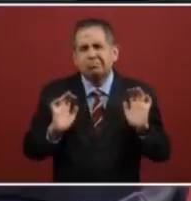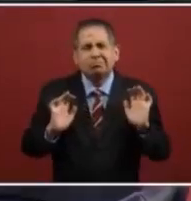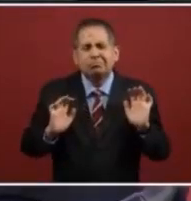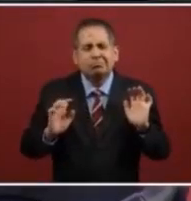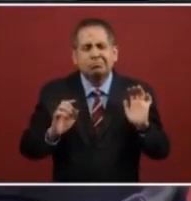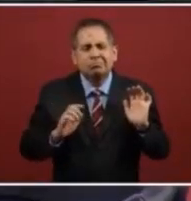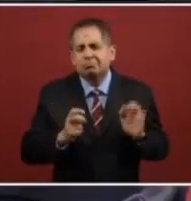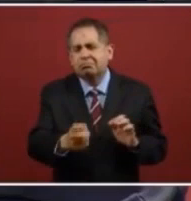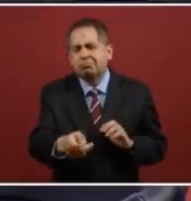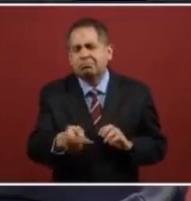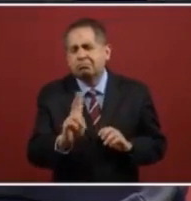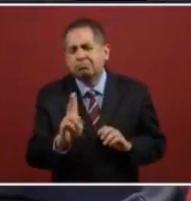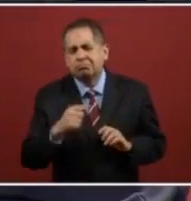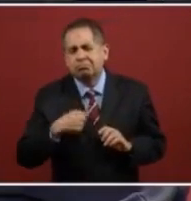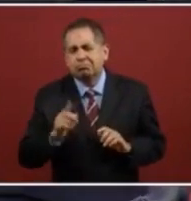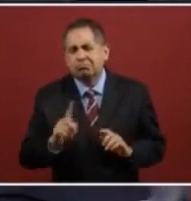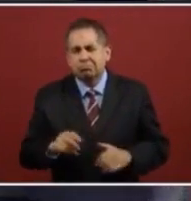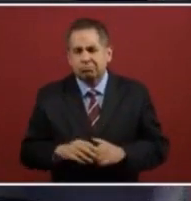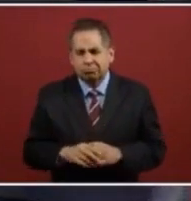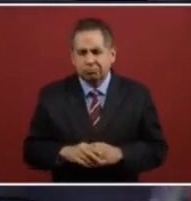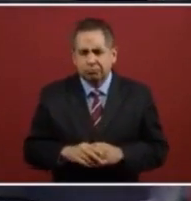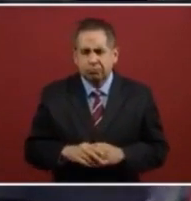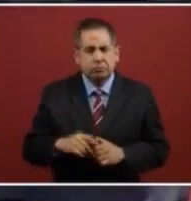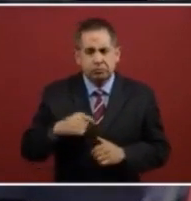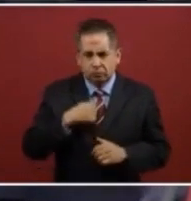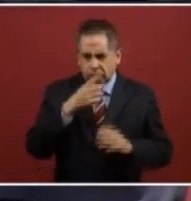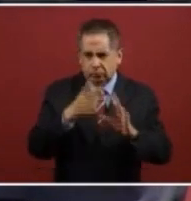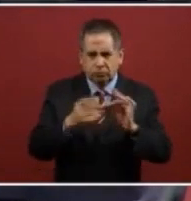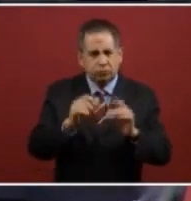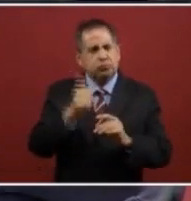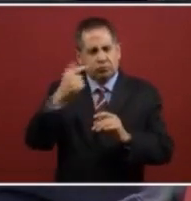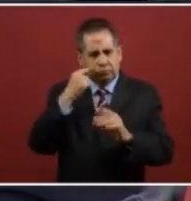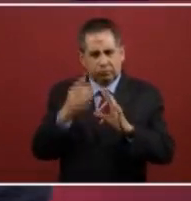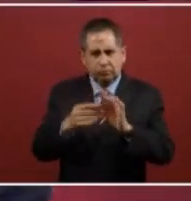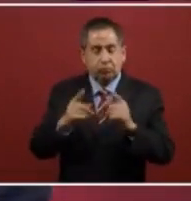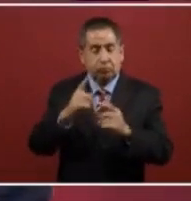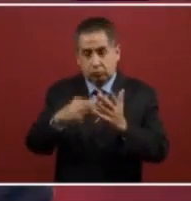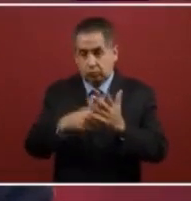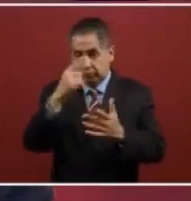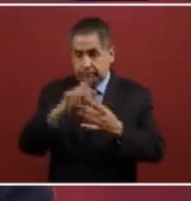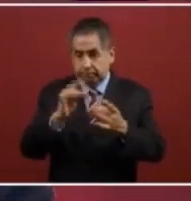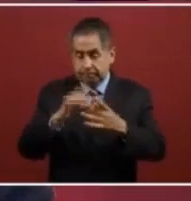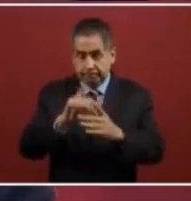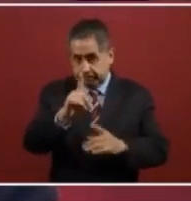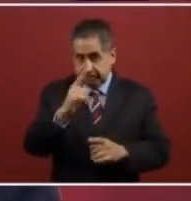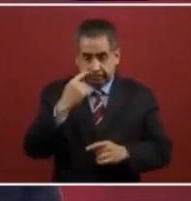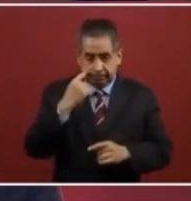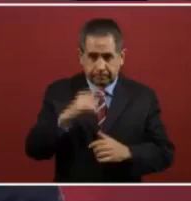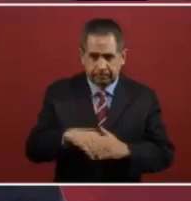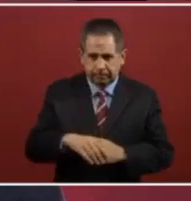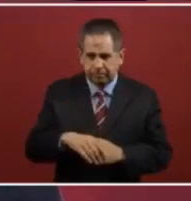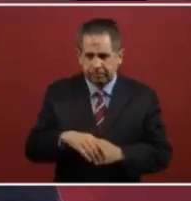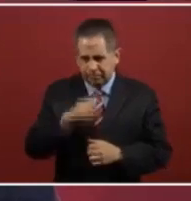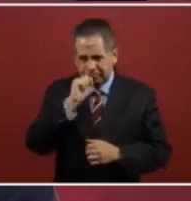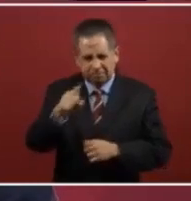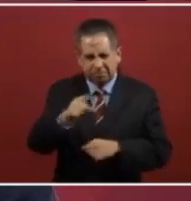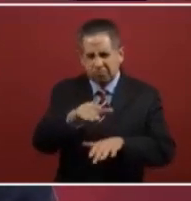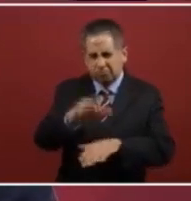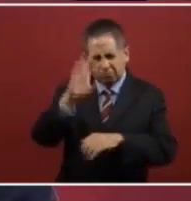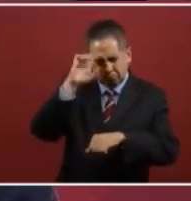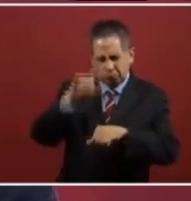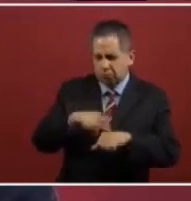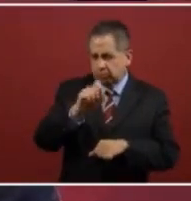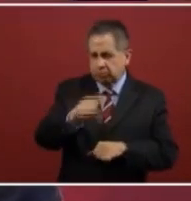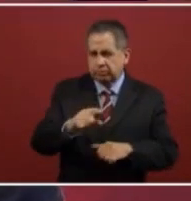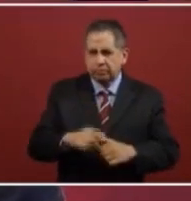I don't les know, comento de otro calling asunto. out to it. Una vez también con cultura, ¿eh? So